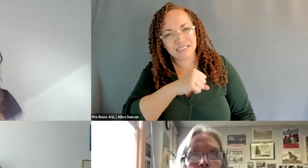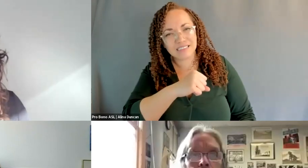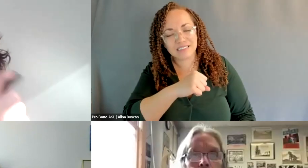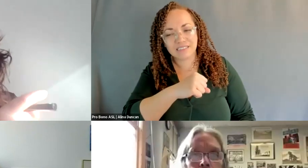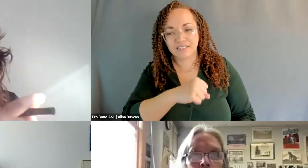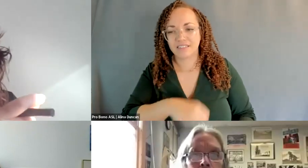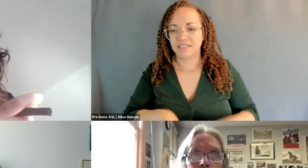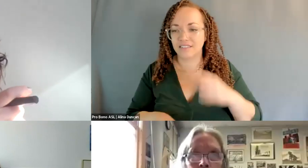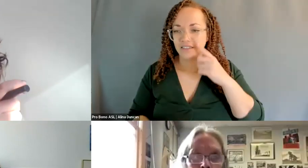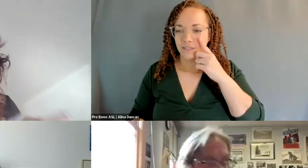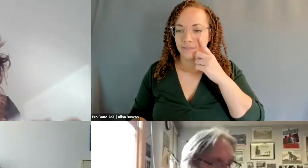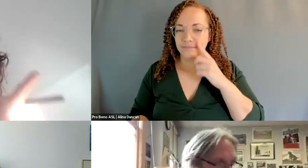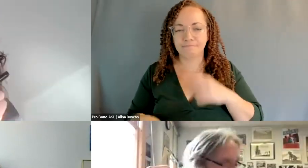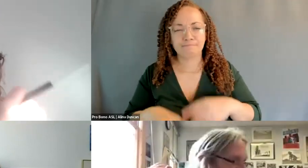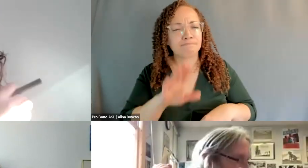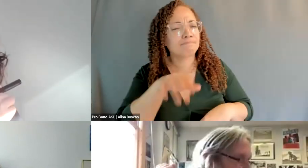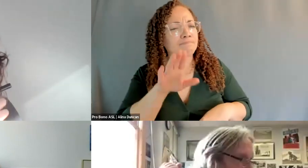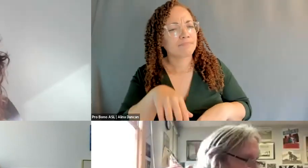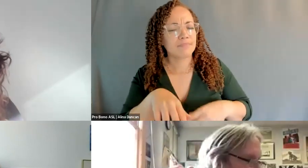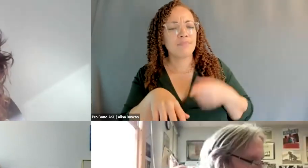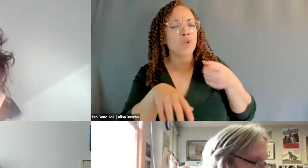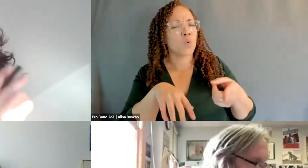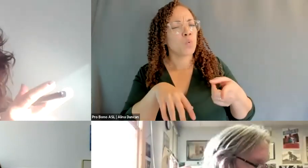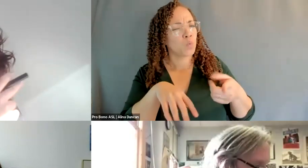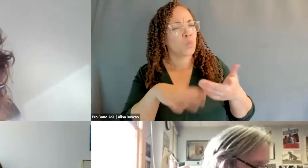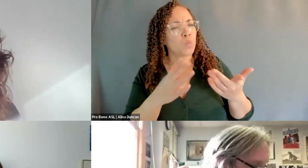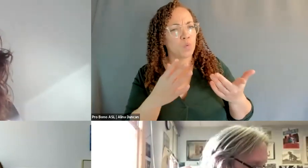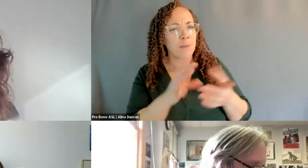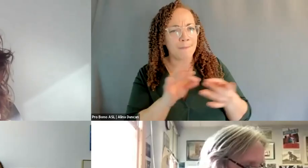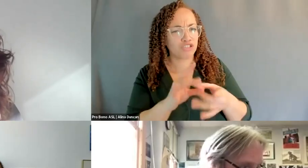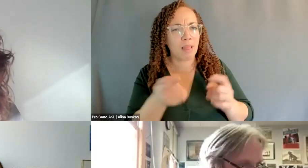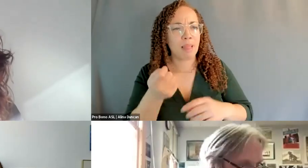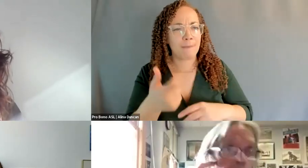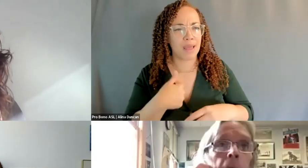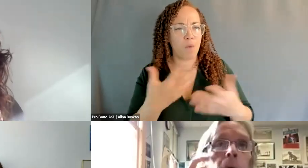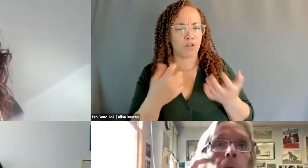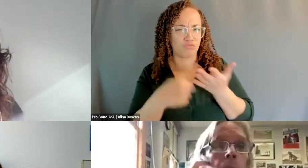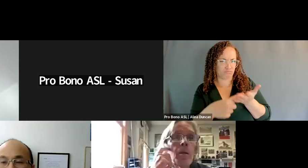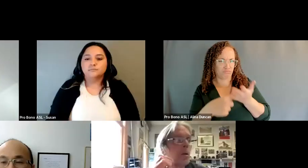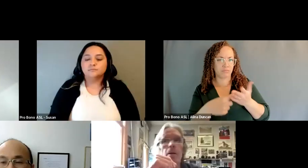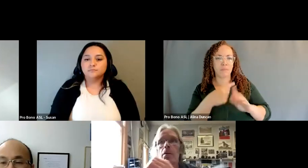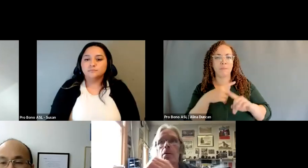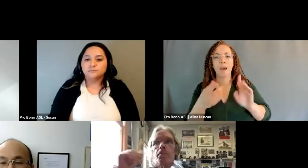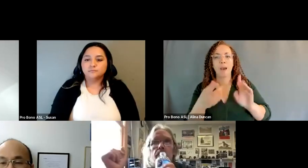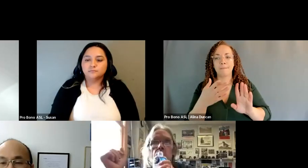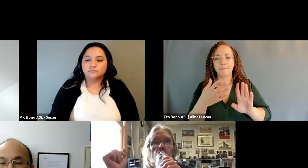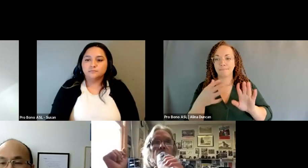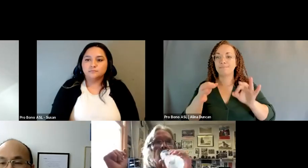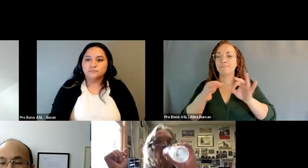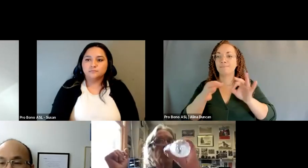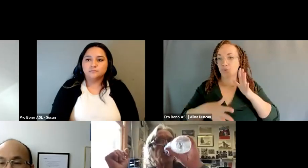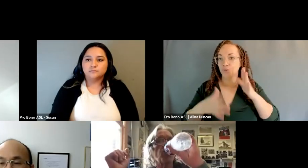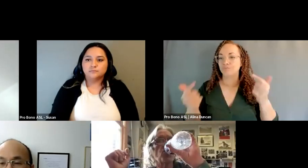Thanks, and you touched on this a little, and Dr. Hwang, I wanna bring you back in a second, but before that, Paul, I wanna ask you